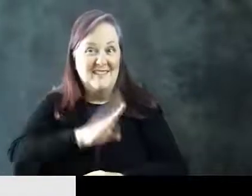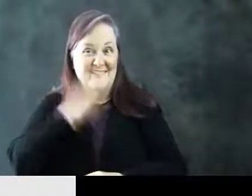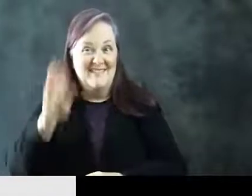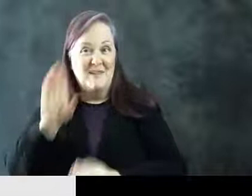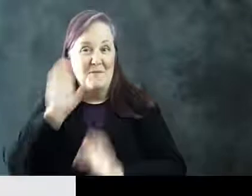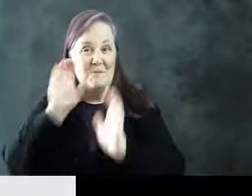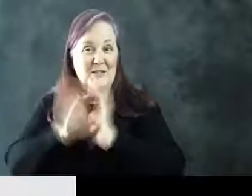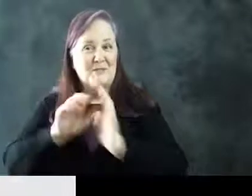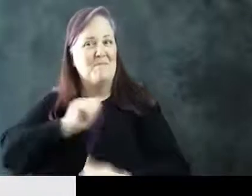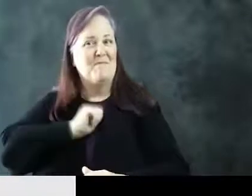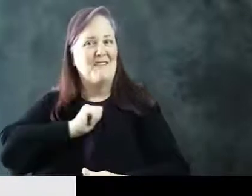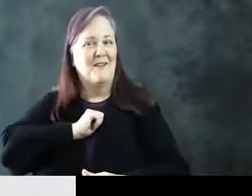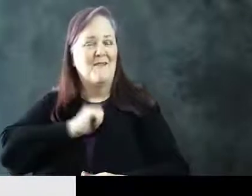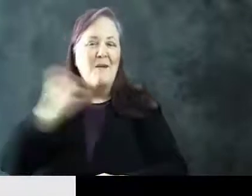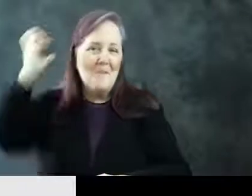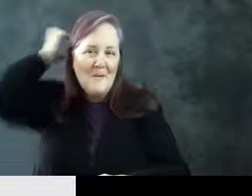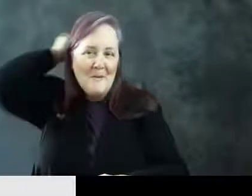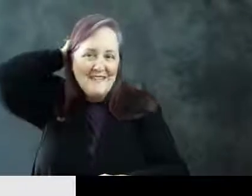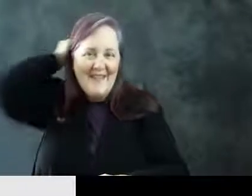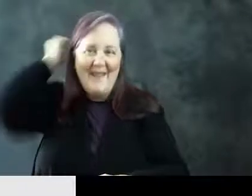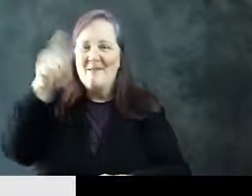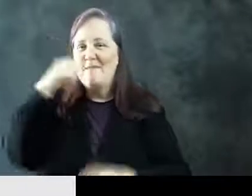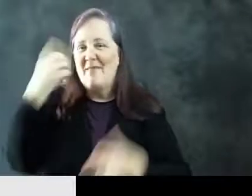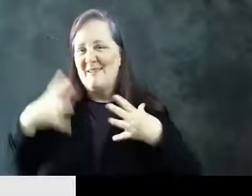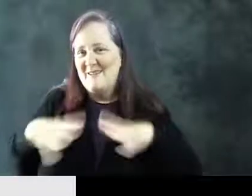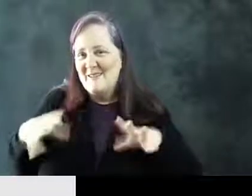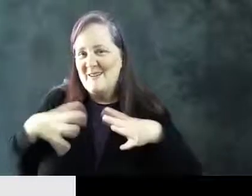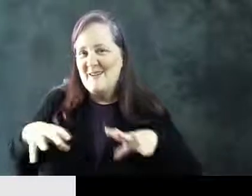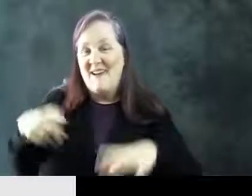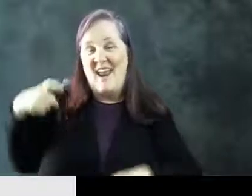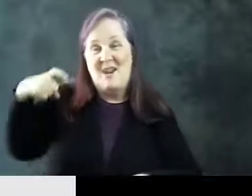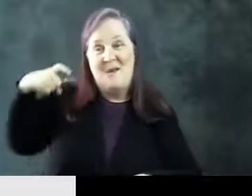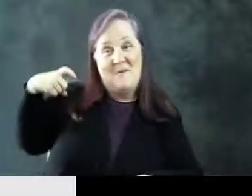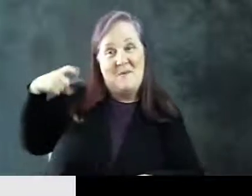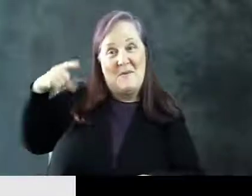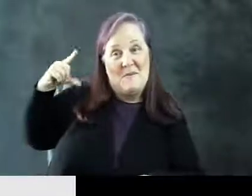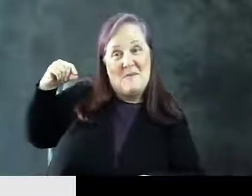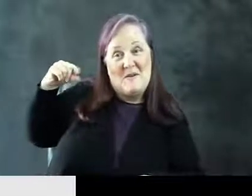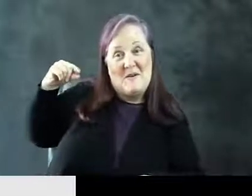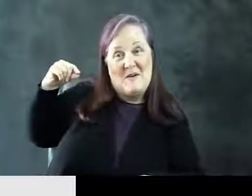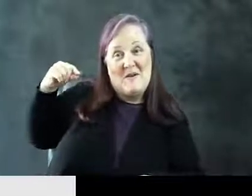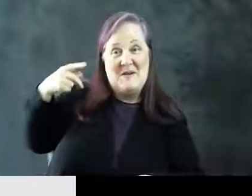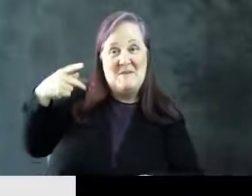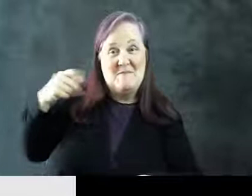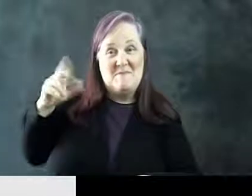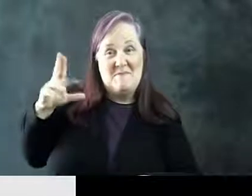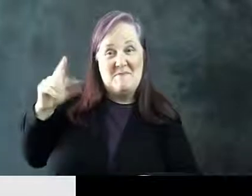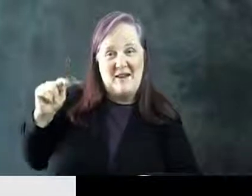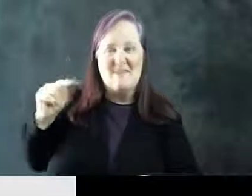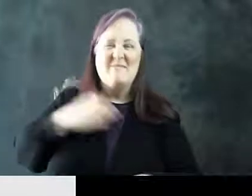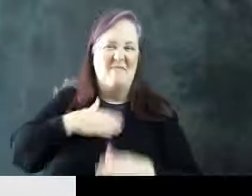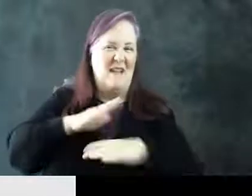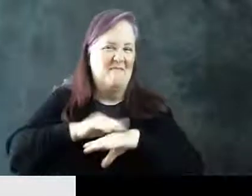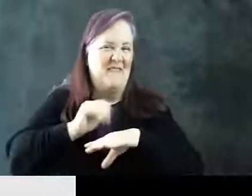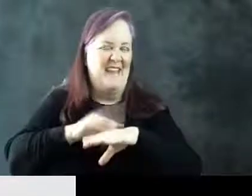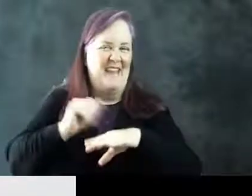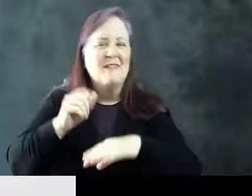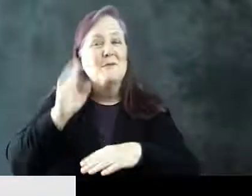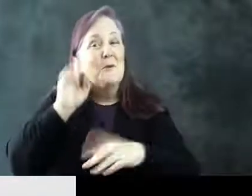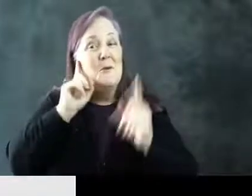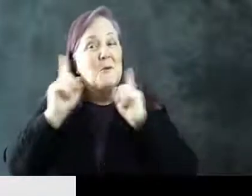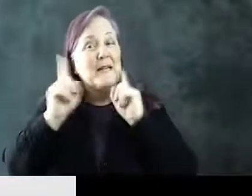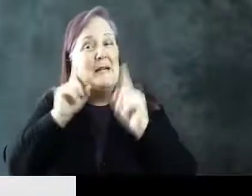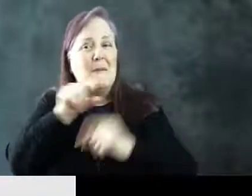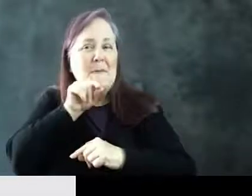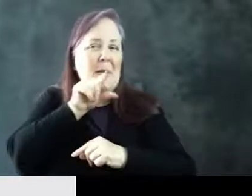a black t-shirt on. And you'll see I have a parrot on my shoulder. That's my pet Dewey. And if you do hear some birds chirping in the